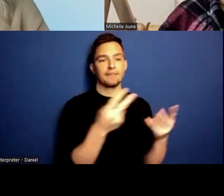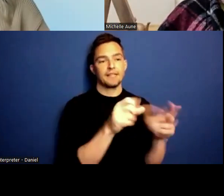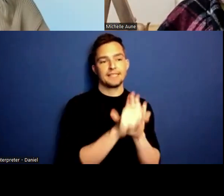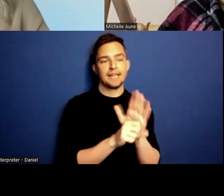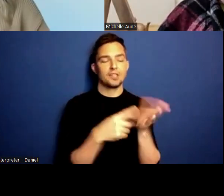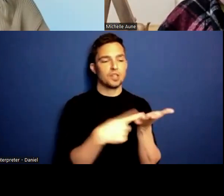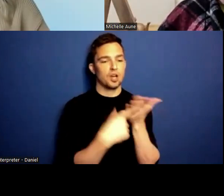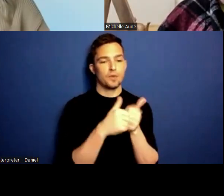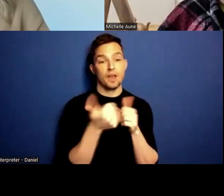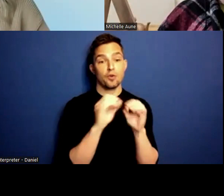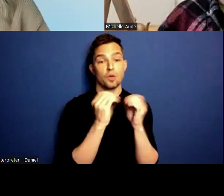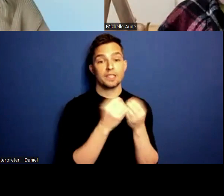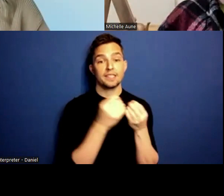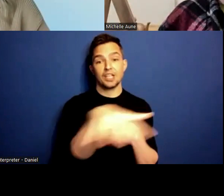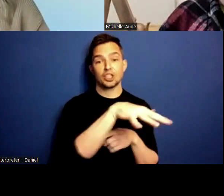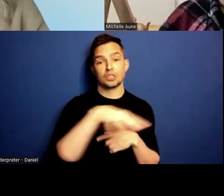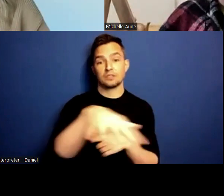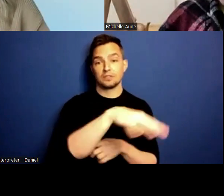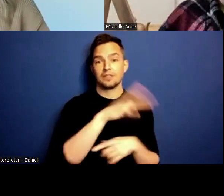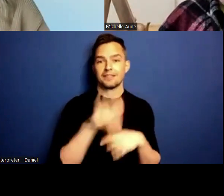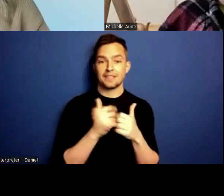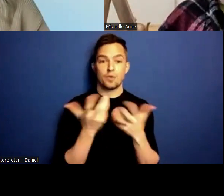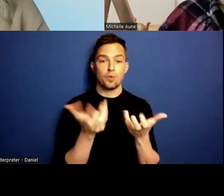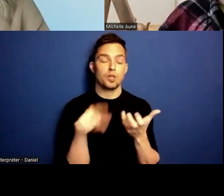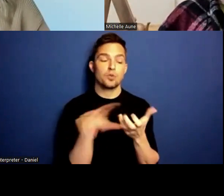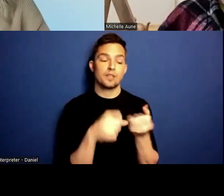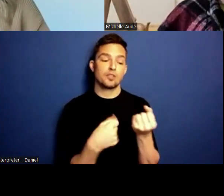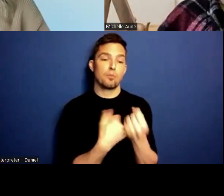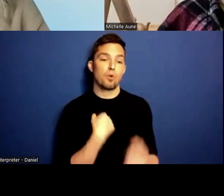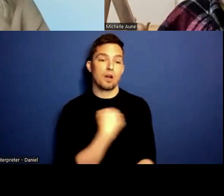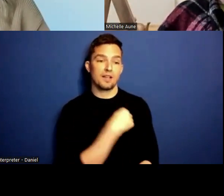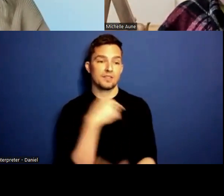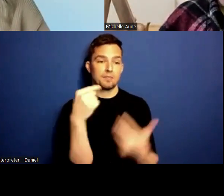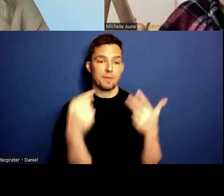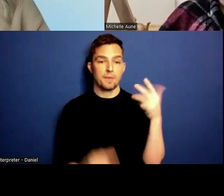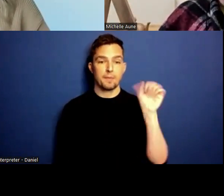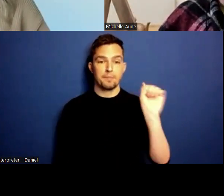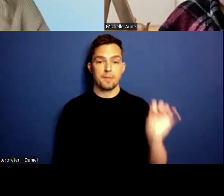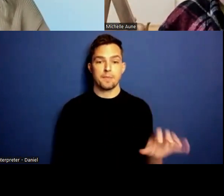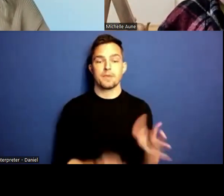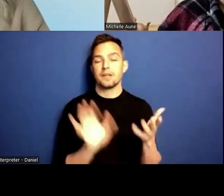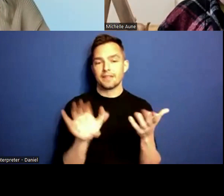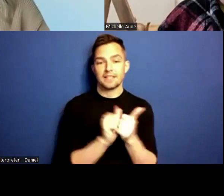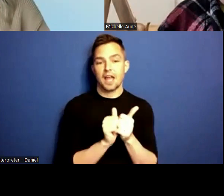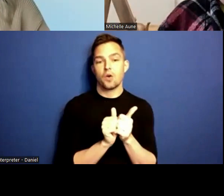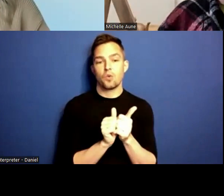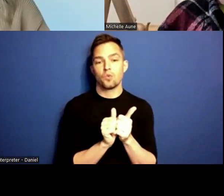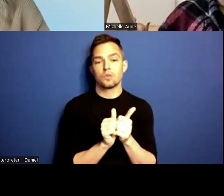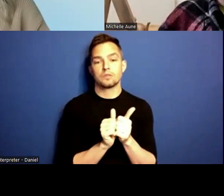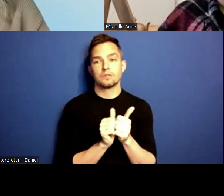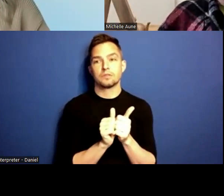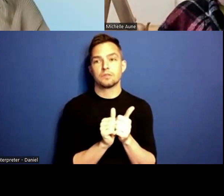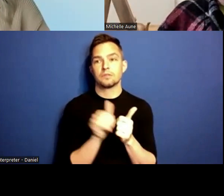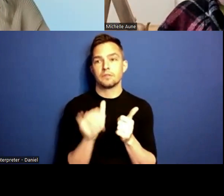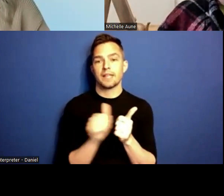to other organizations. This is how we want you to support us. And so that's how